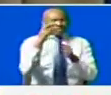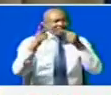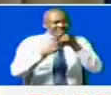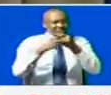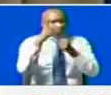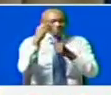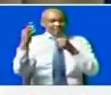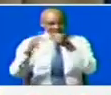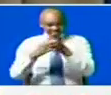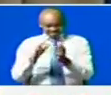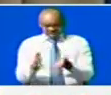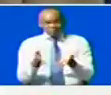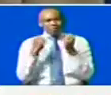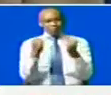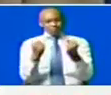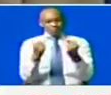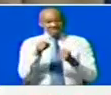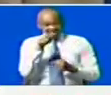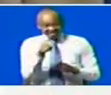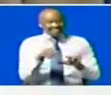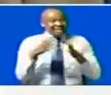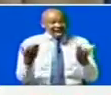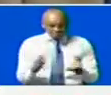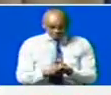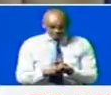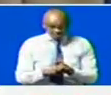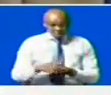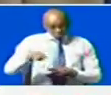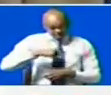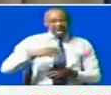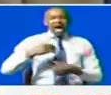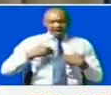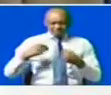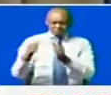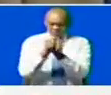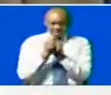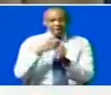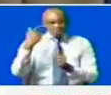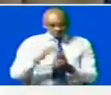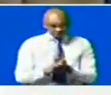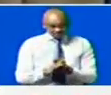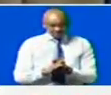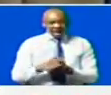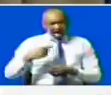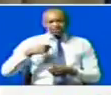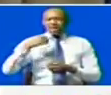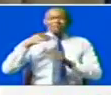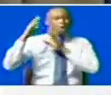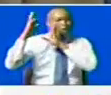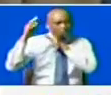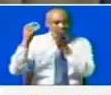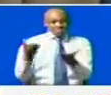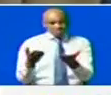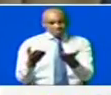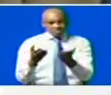8. And this is how we have held together as a beacon of hope